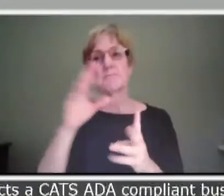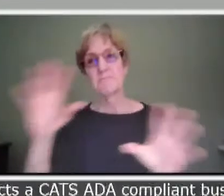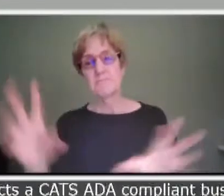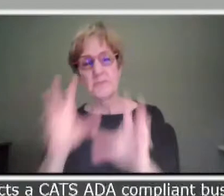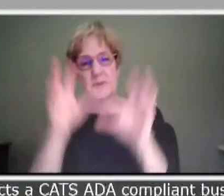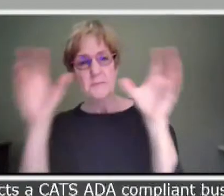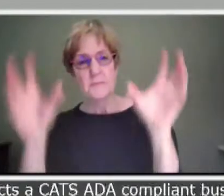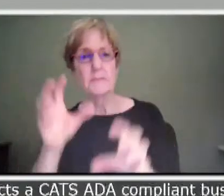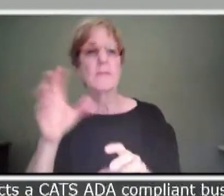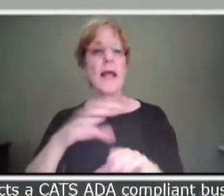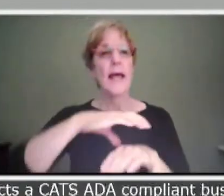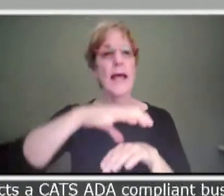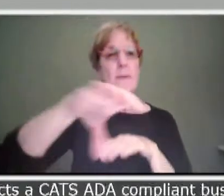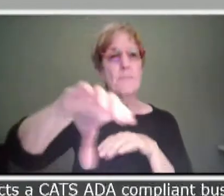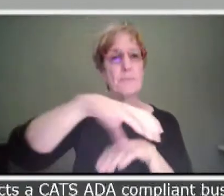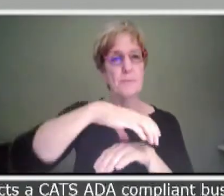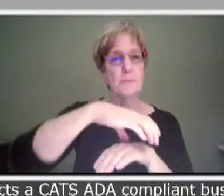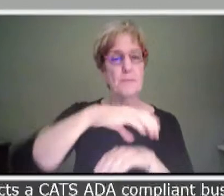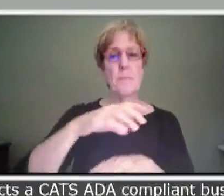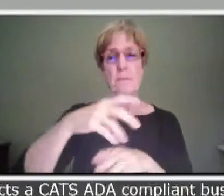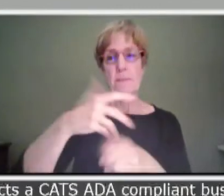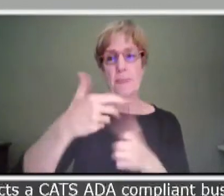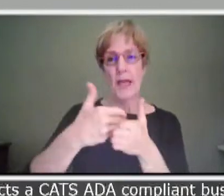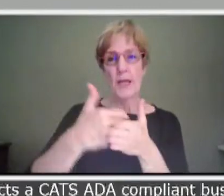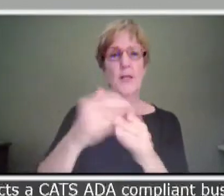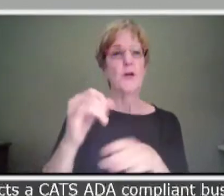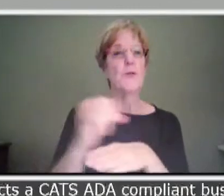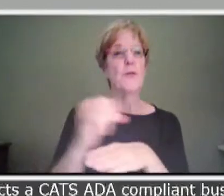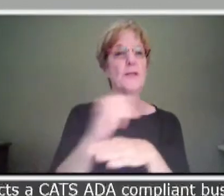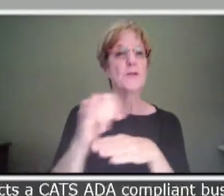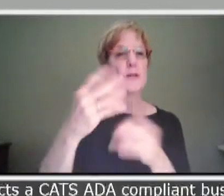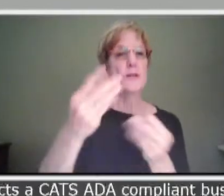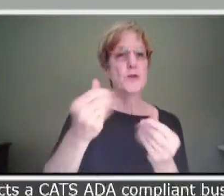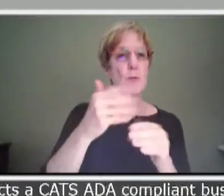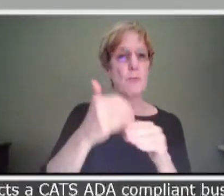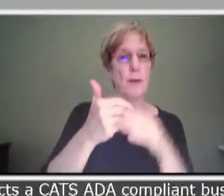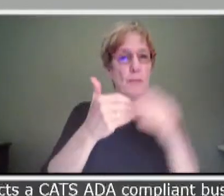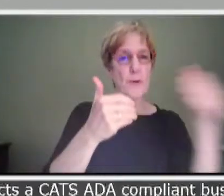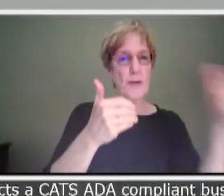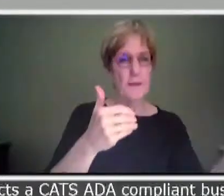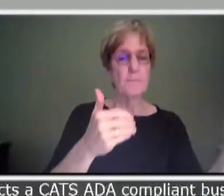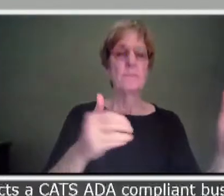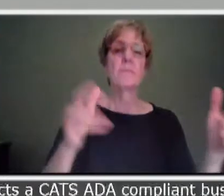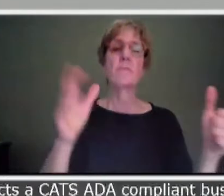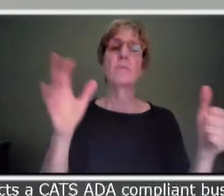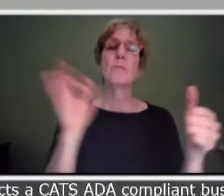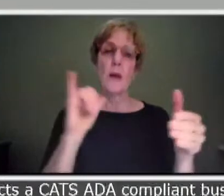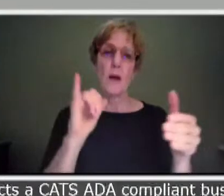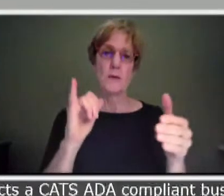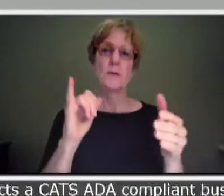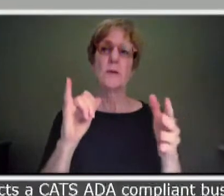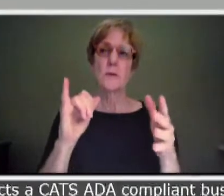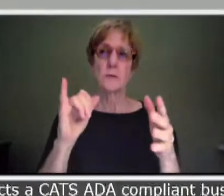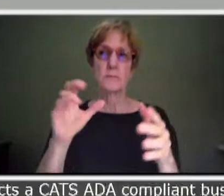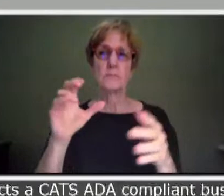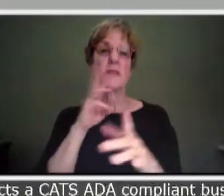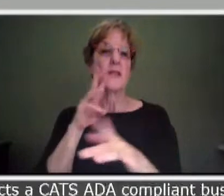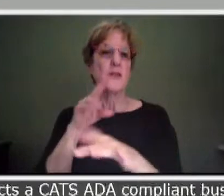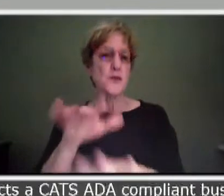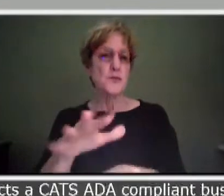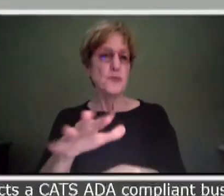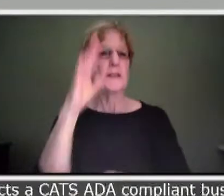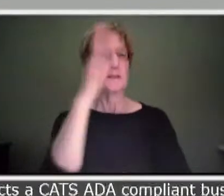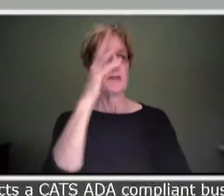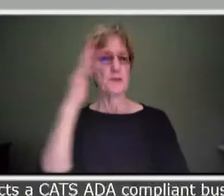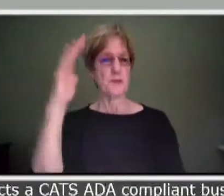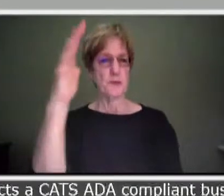buffer along the eastern property line adjacent to the industrial zone property. And also there's some significant stream buffer and tree save area on top